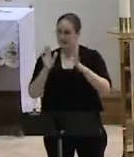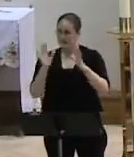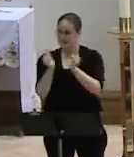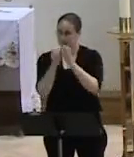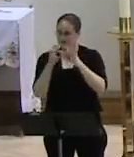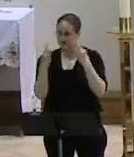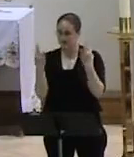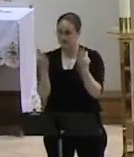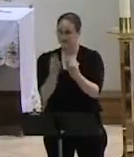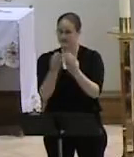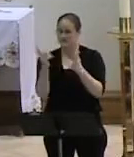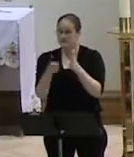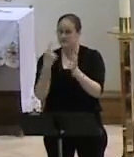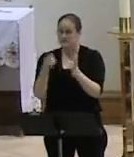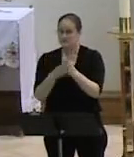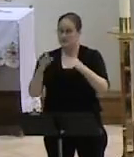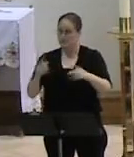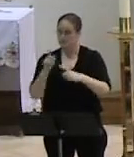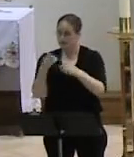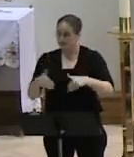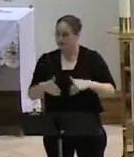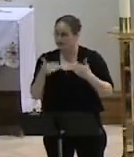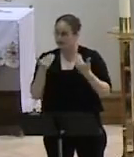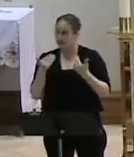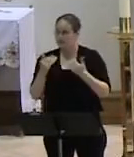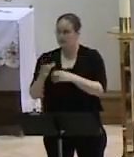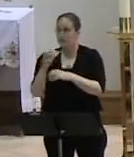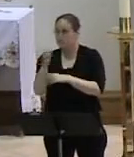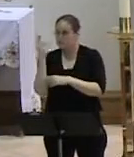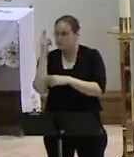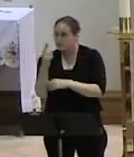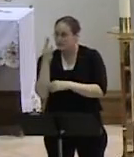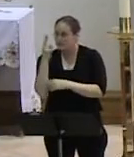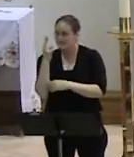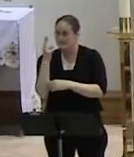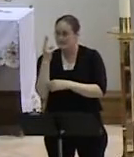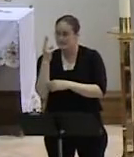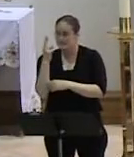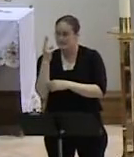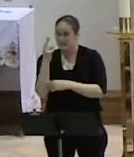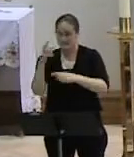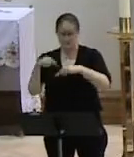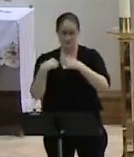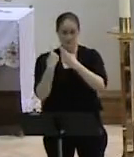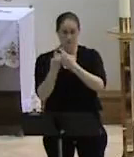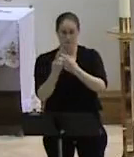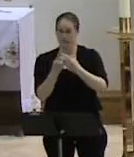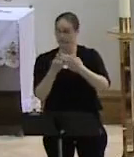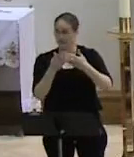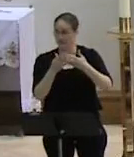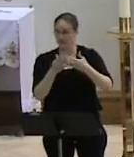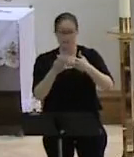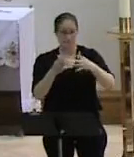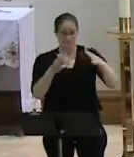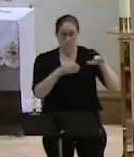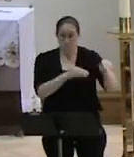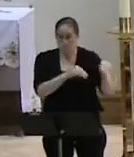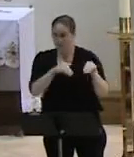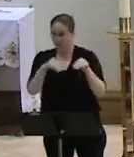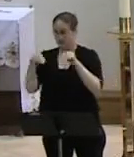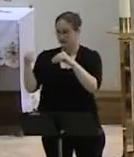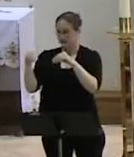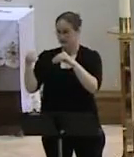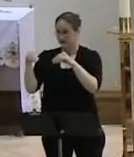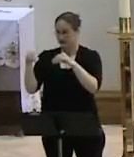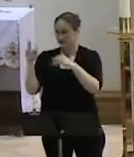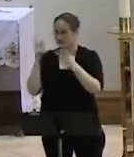And sometimes when we're young, we don't really realize it until we're away. As I have always said, and I